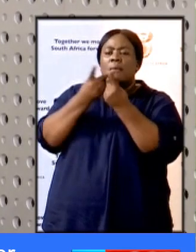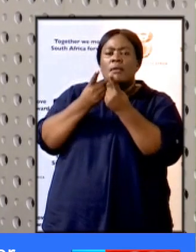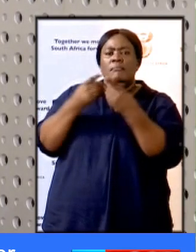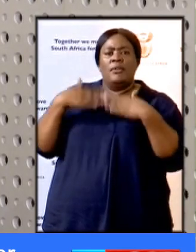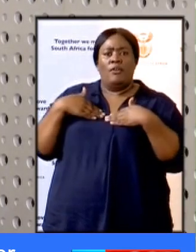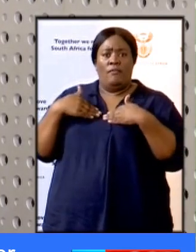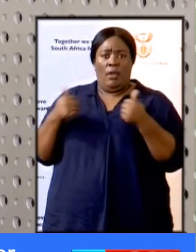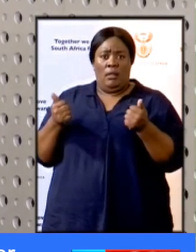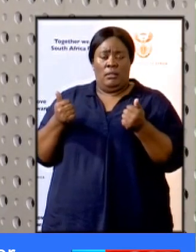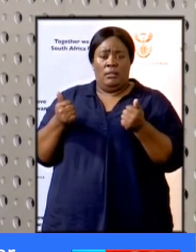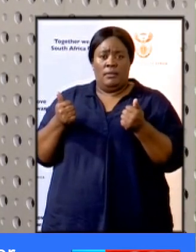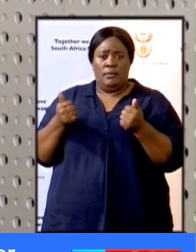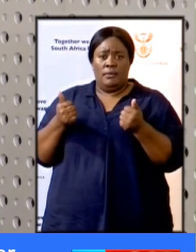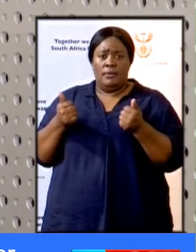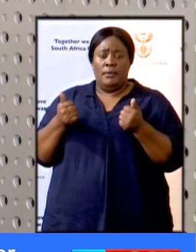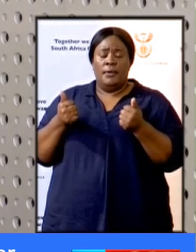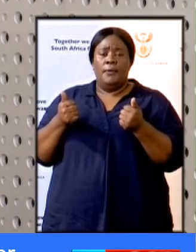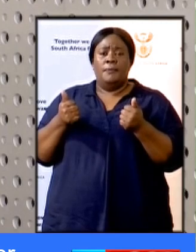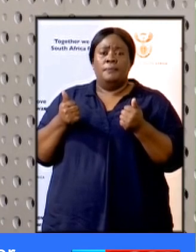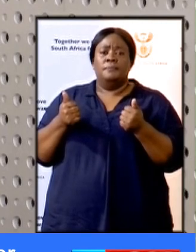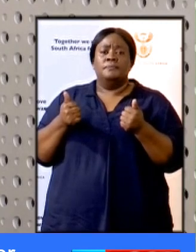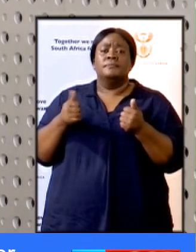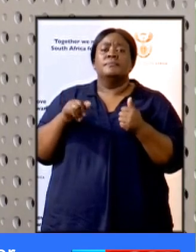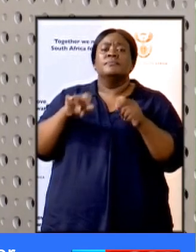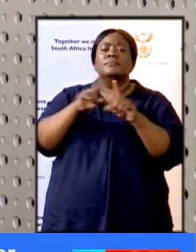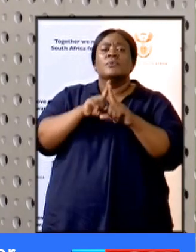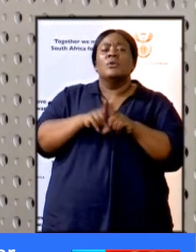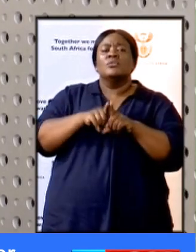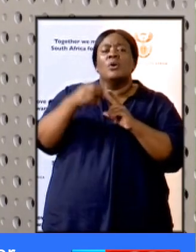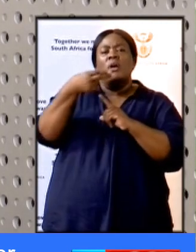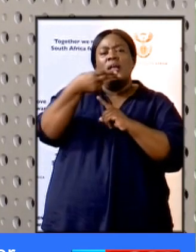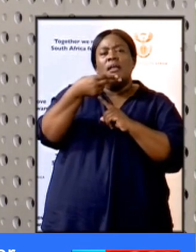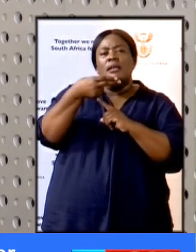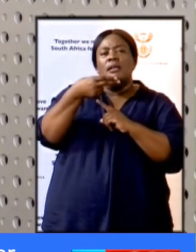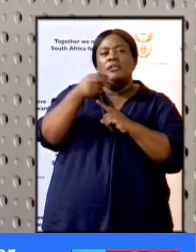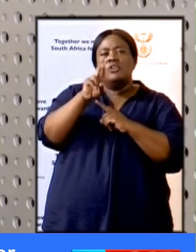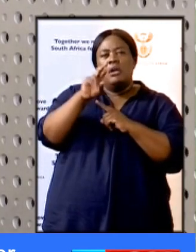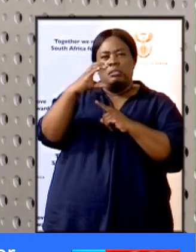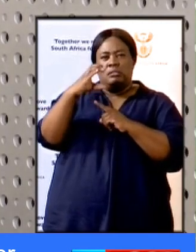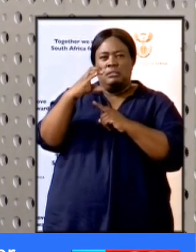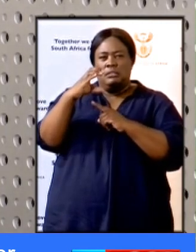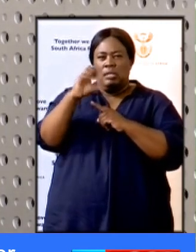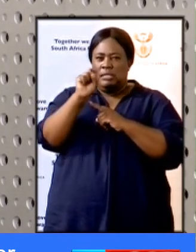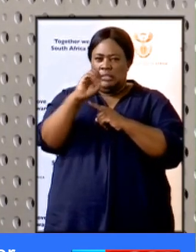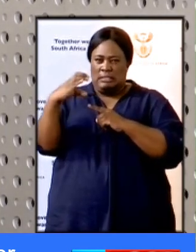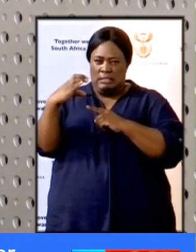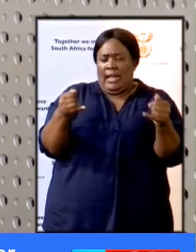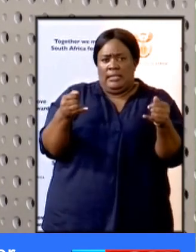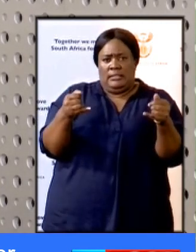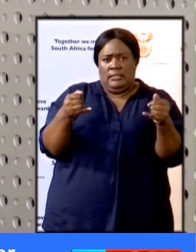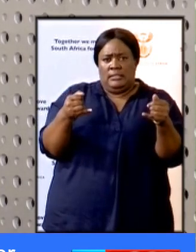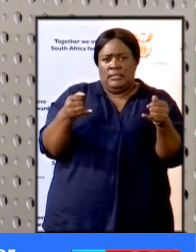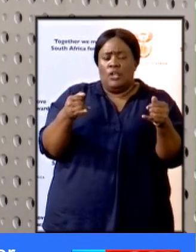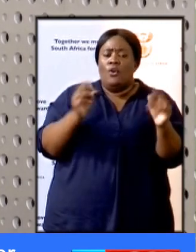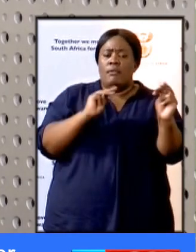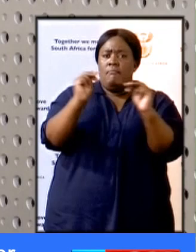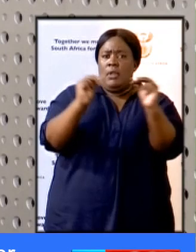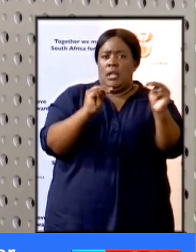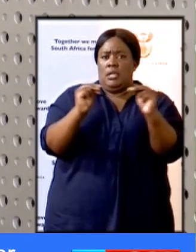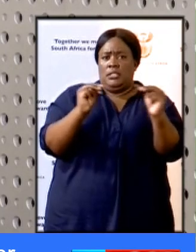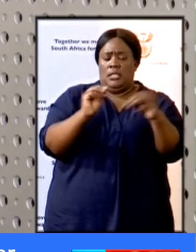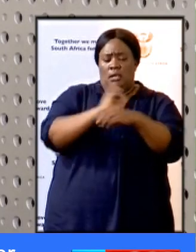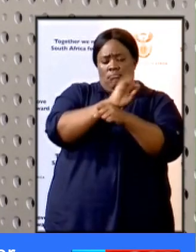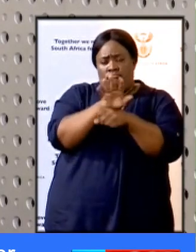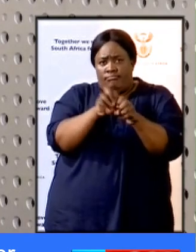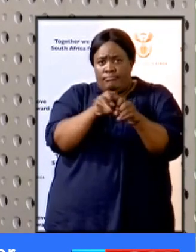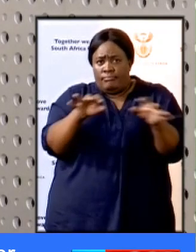Communicable Diseases, the Vice Chancellor's Association known as USAF, lines on managing COVID-19